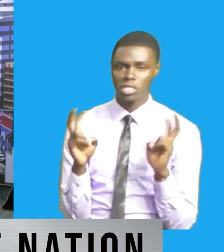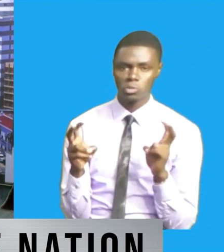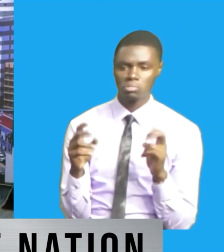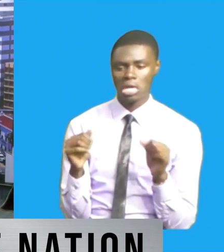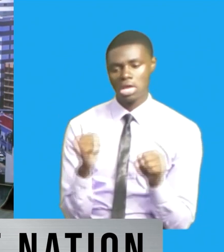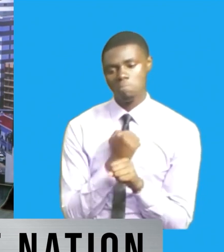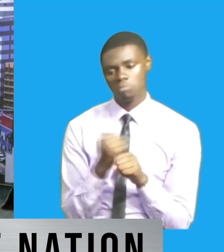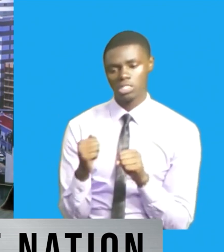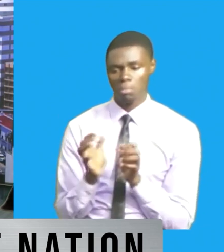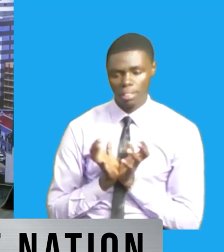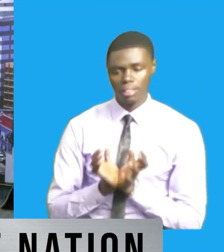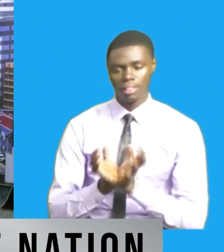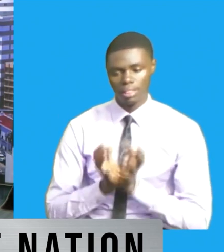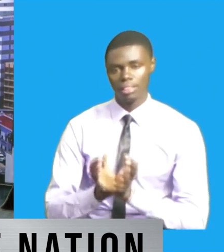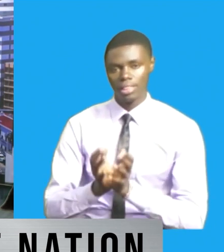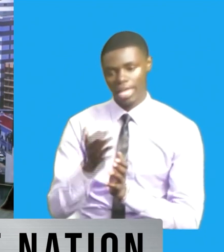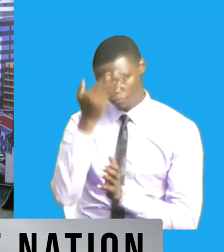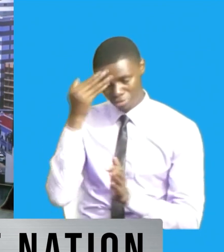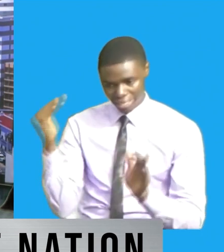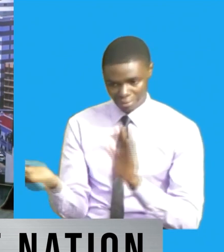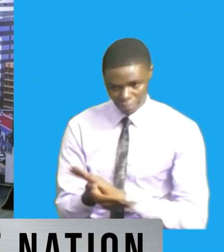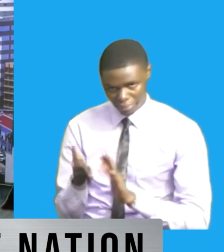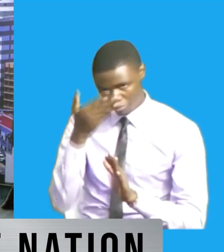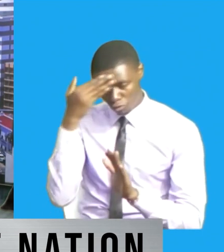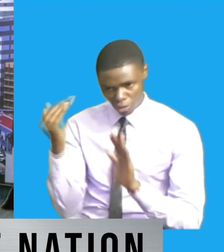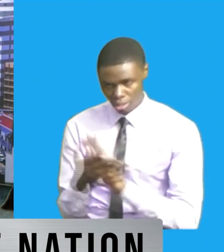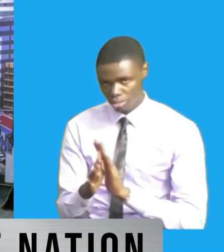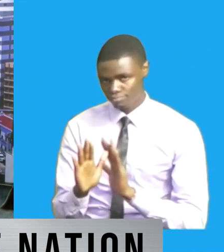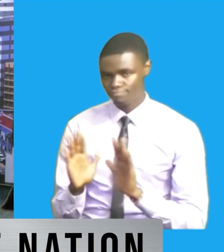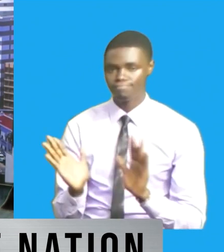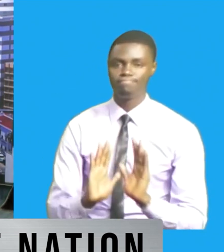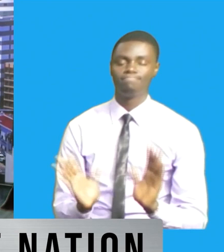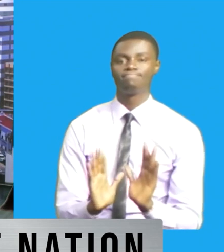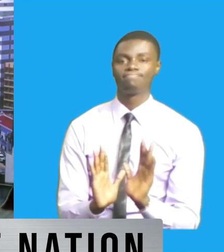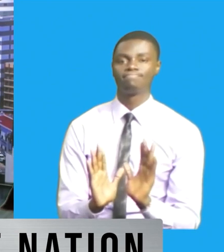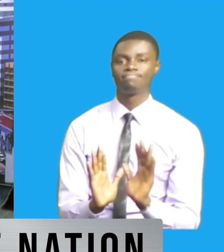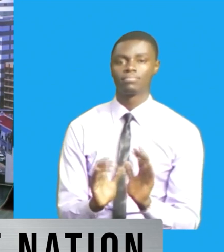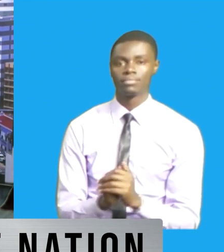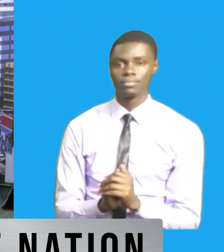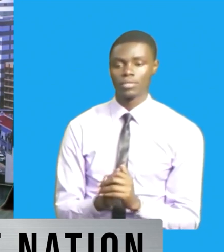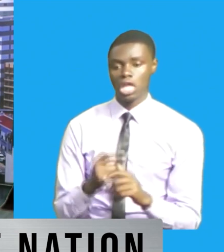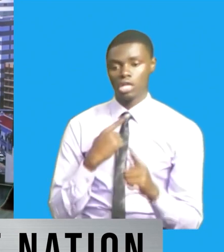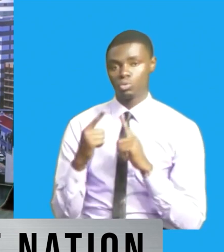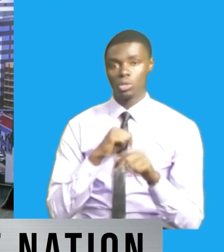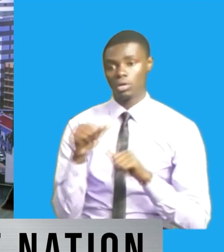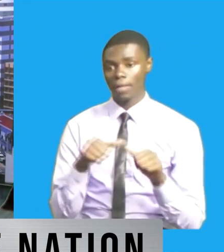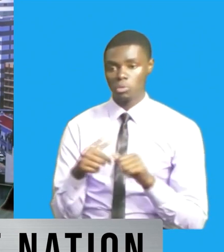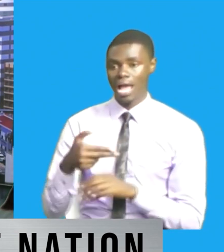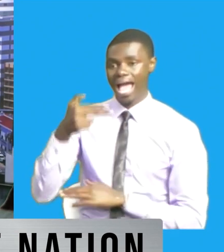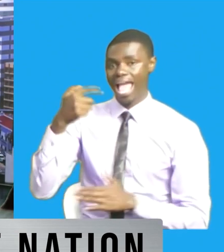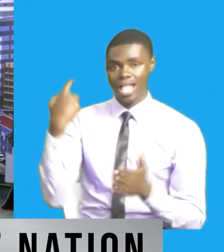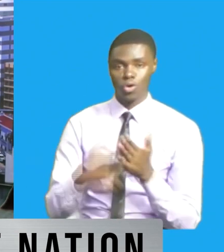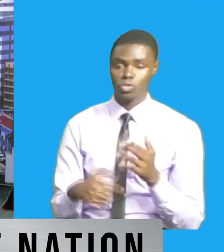hatutaendelea kuzisukuma chini ya carpet. We are not going to sweep them under the carpet anymore. And thereby you are talking about high cost of